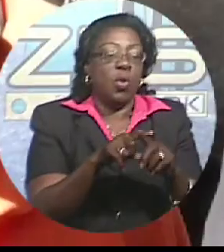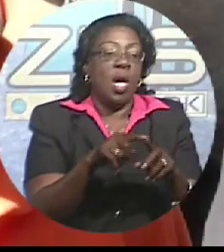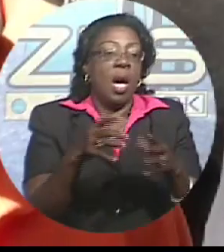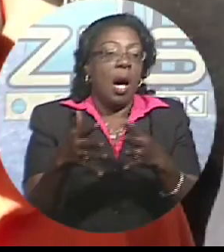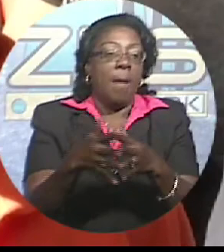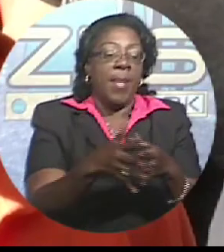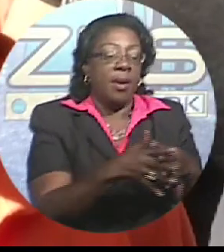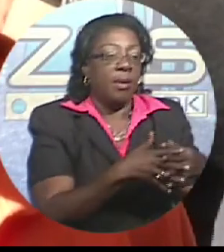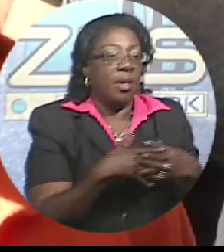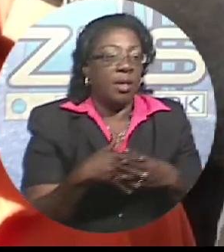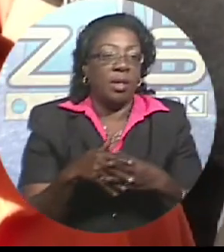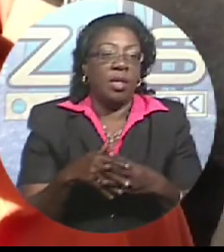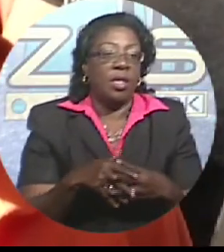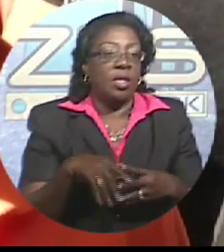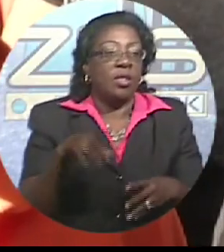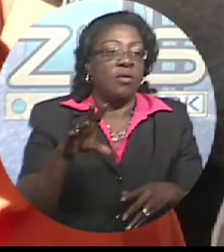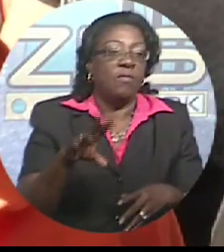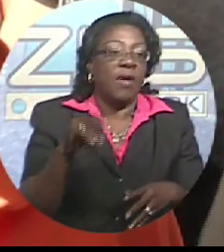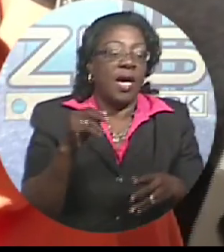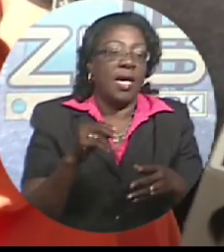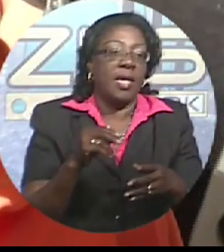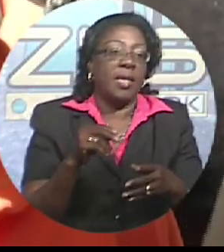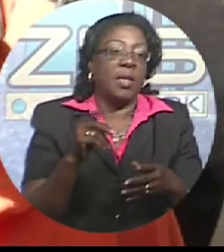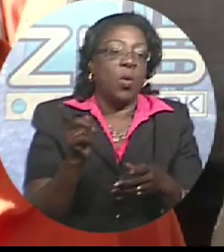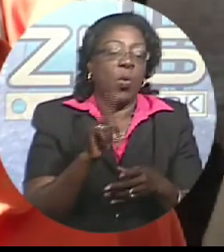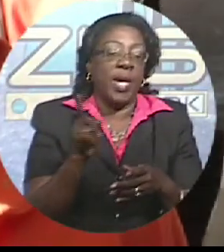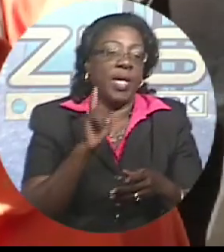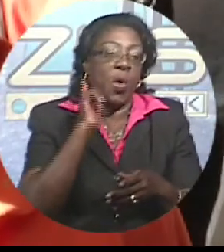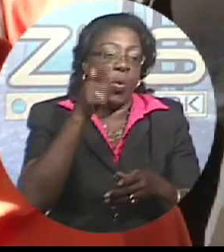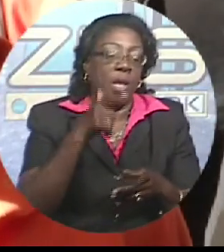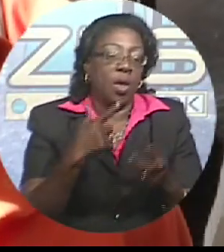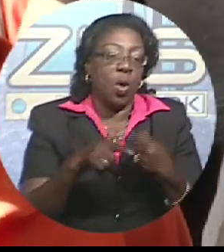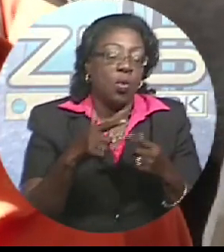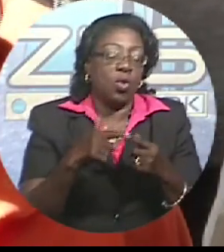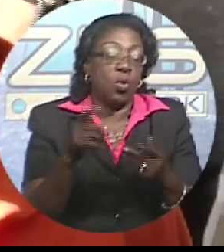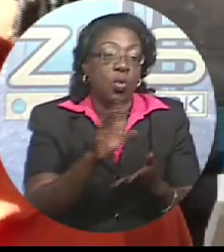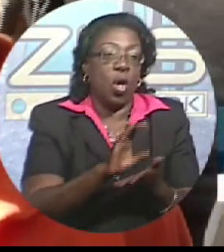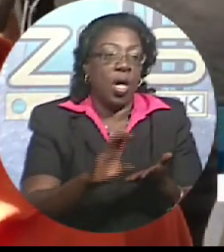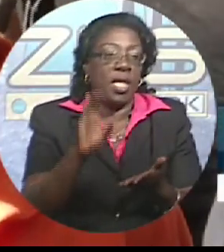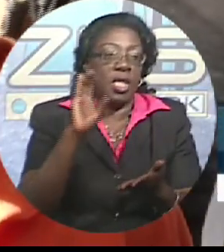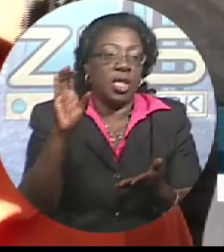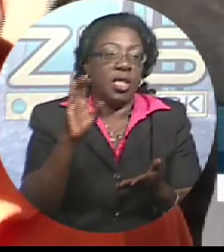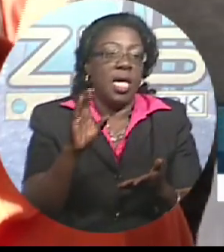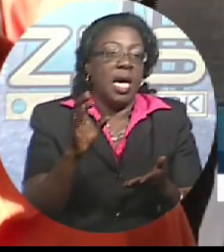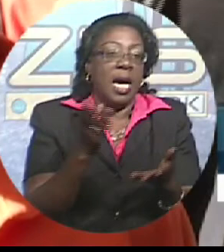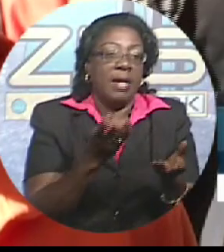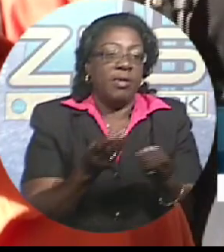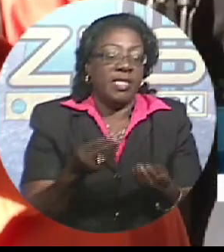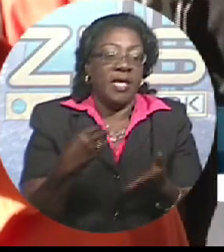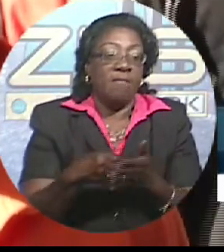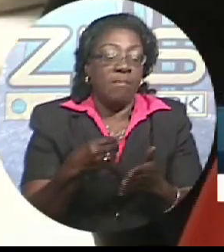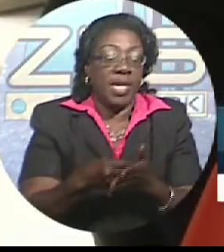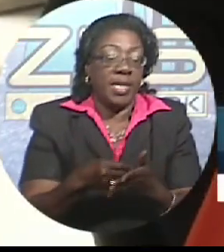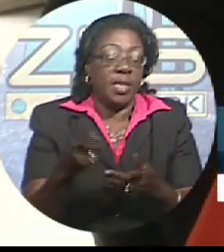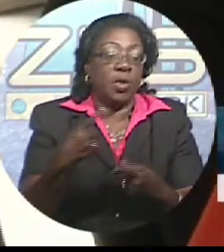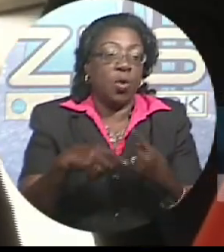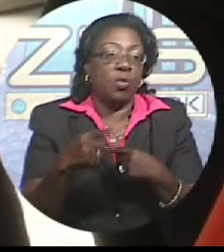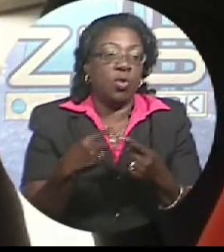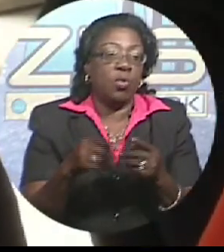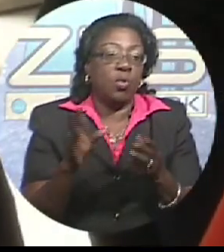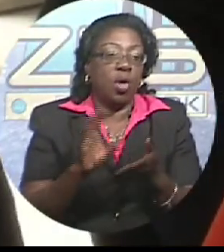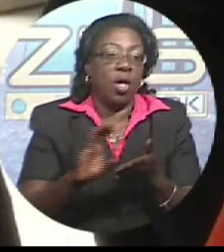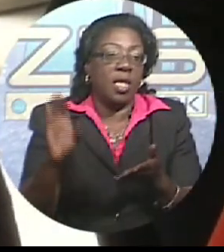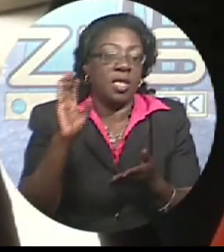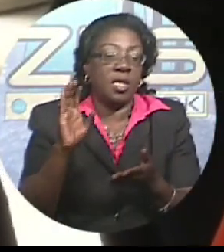visit are strategic partners with the Youth Empowerment Program, so the students will be afforded scholarships directly on the spot. This year